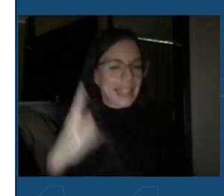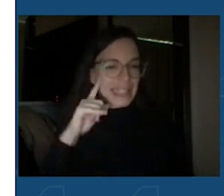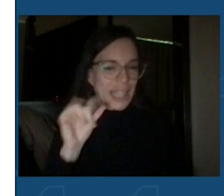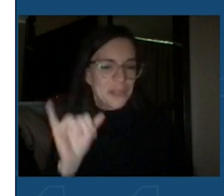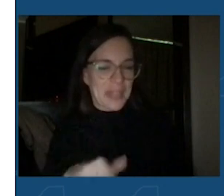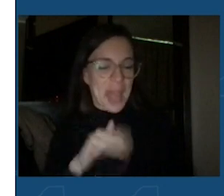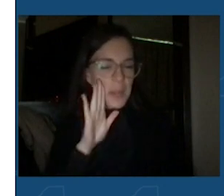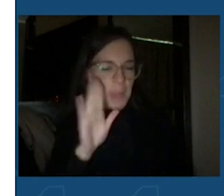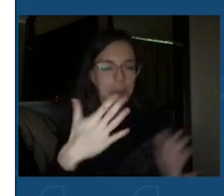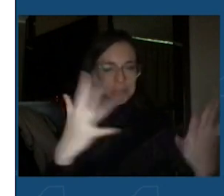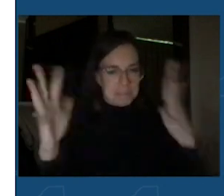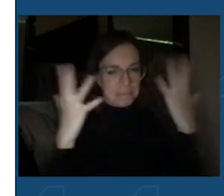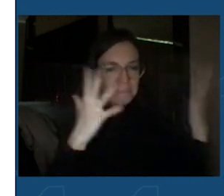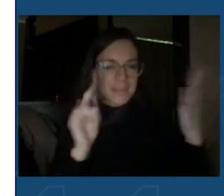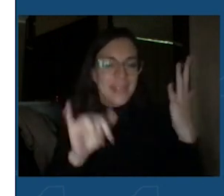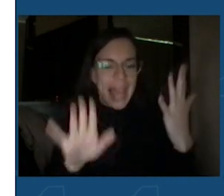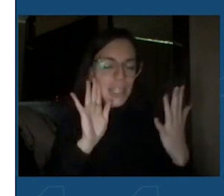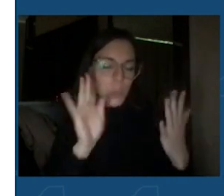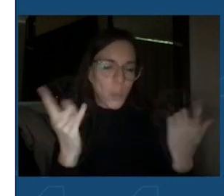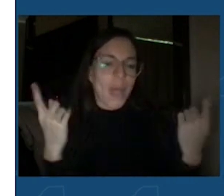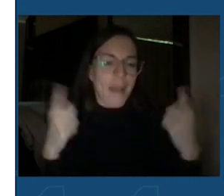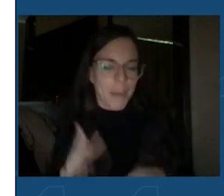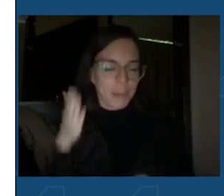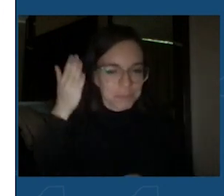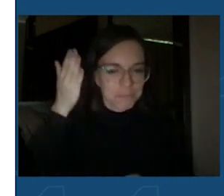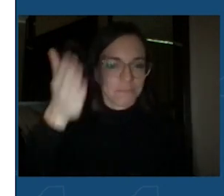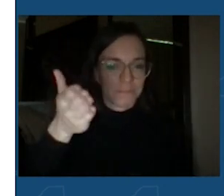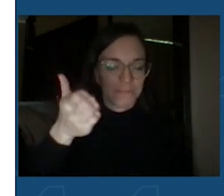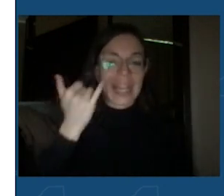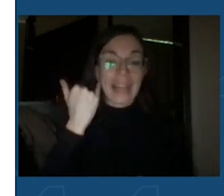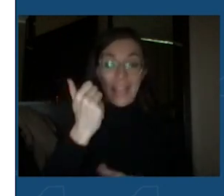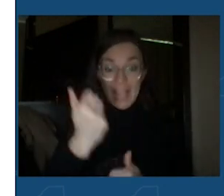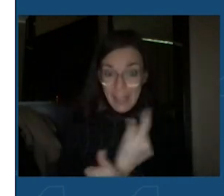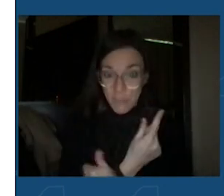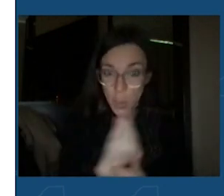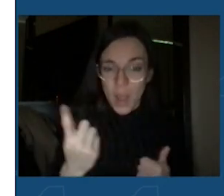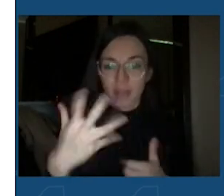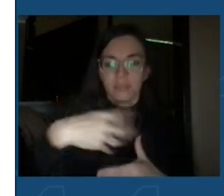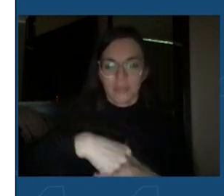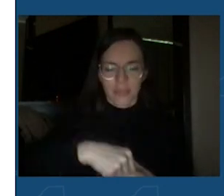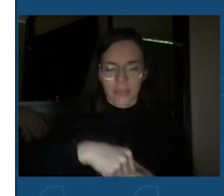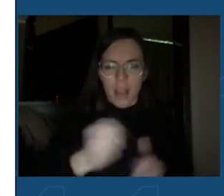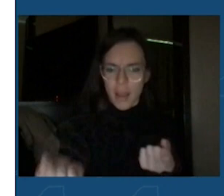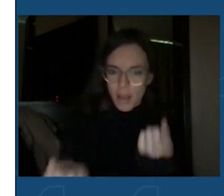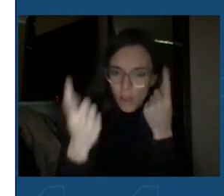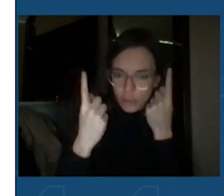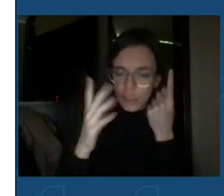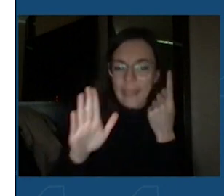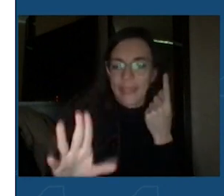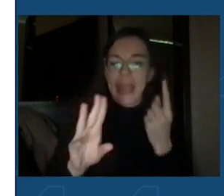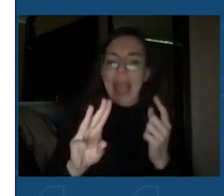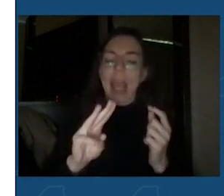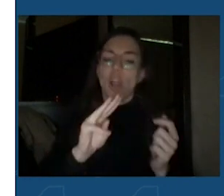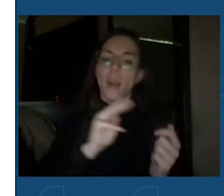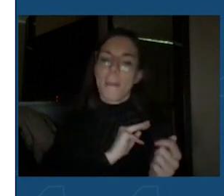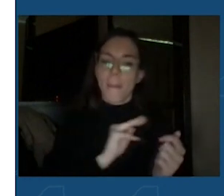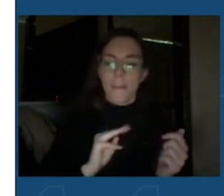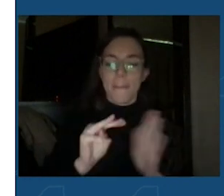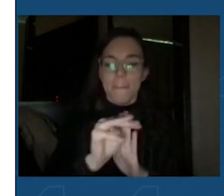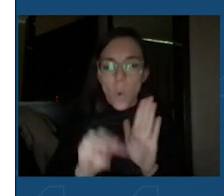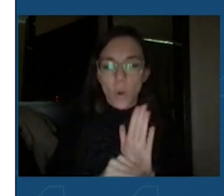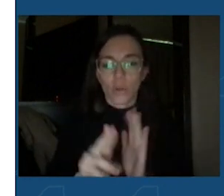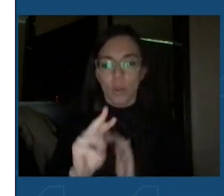happen if all businesses understand their moral responsibility to